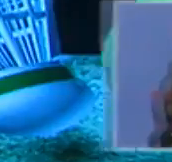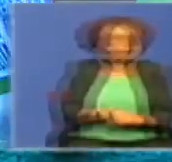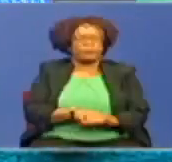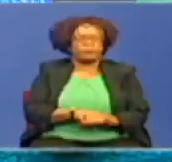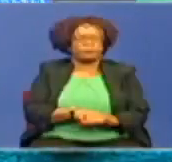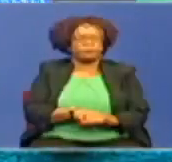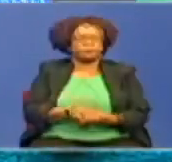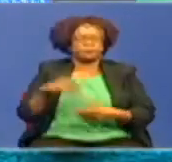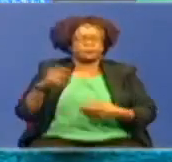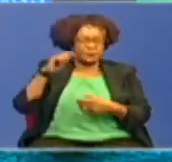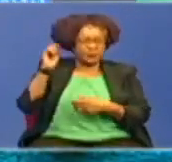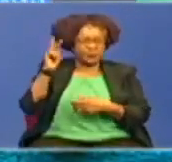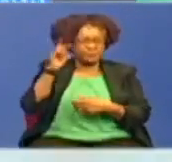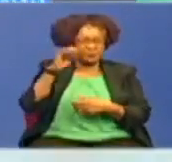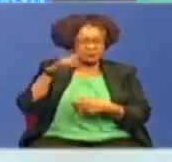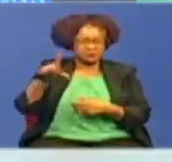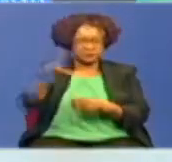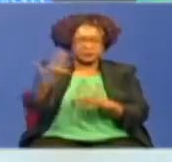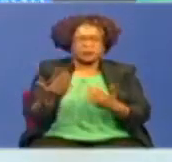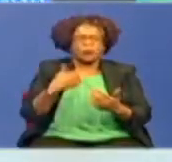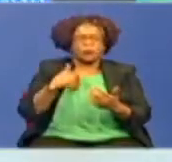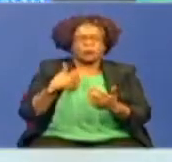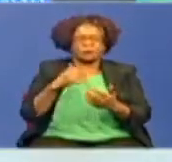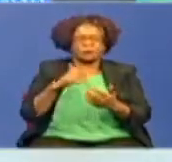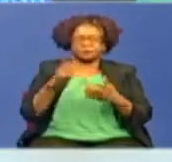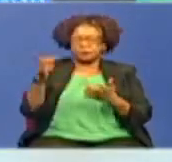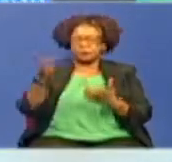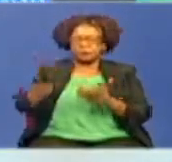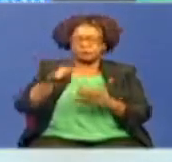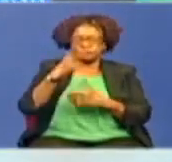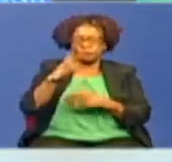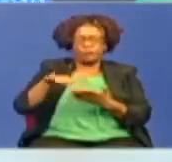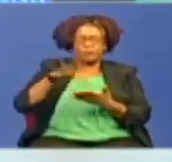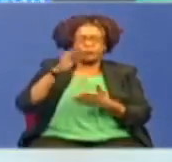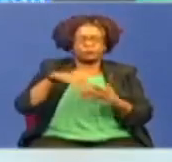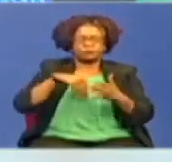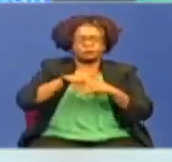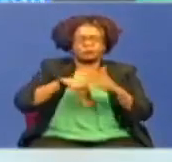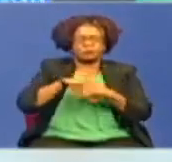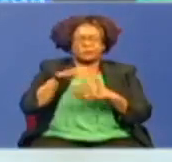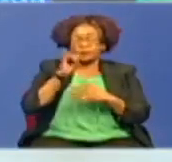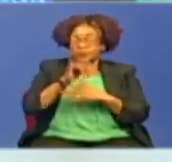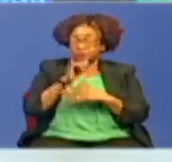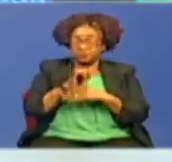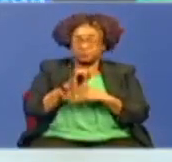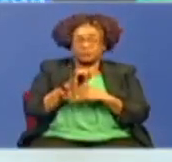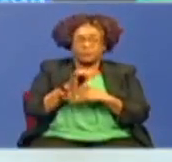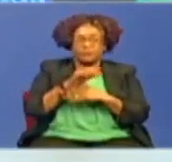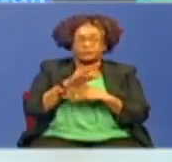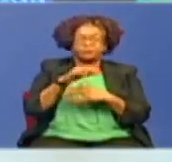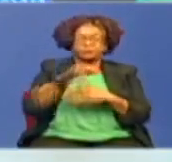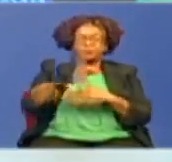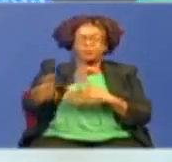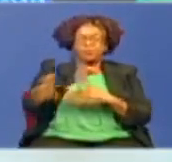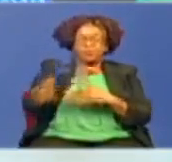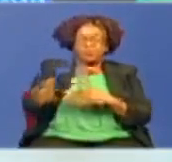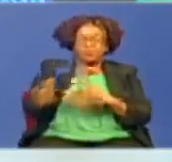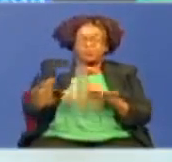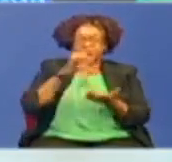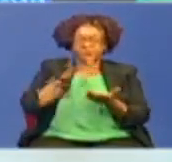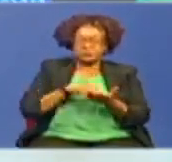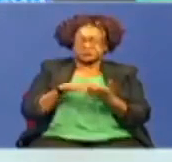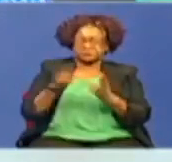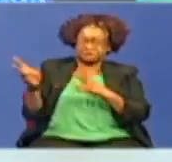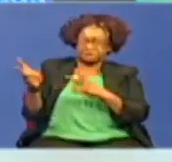Kenyan Premier League champions Gor Mahia have added two more players to the fold. Gor Mahia has once again raided